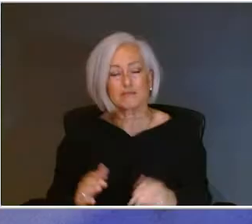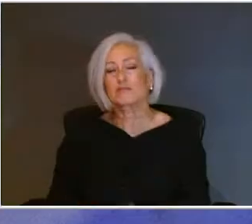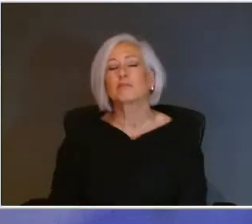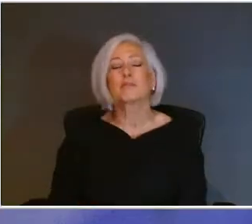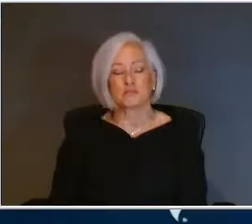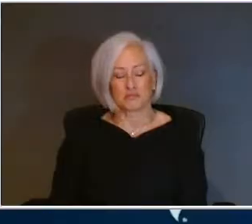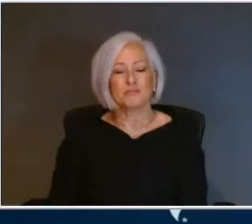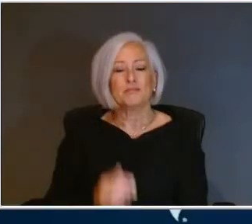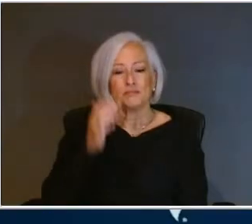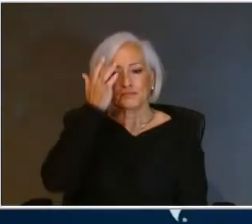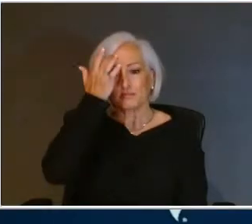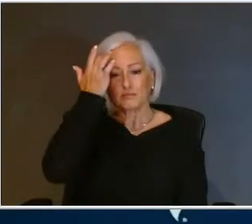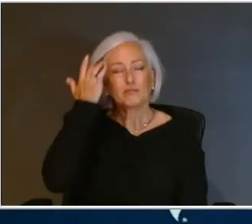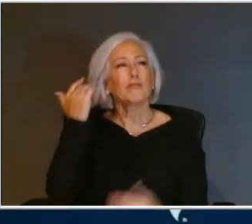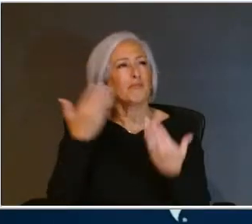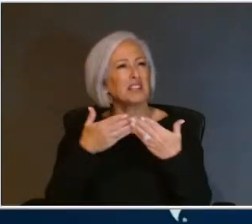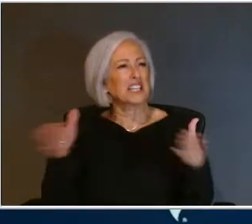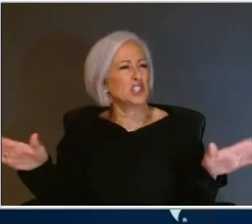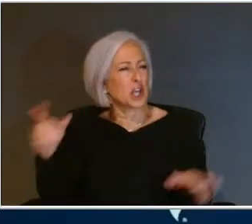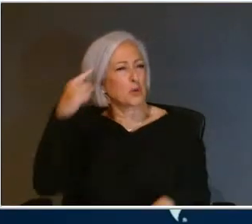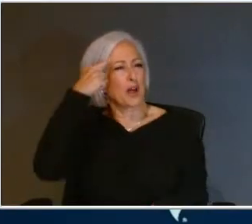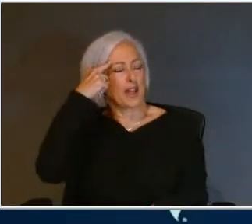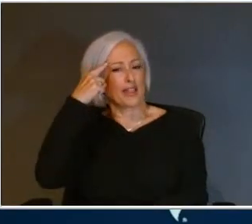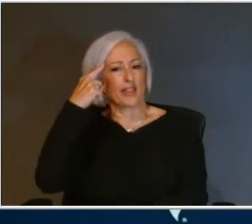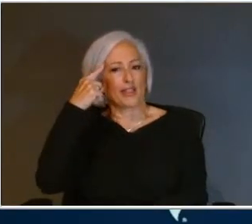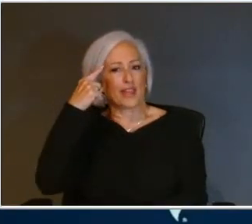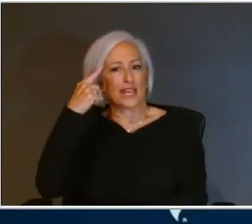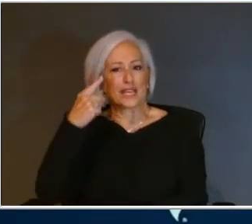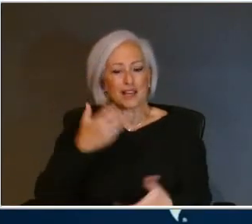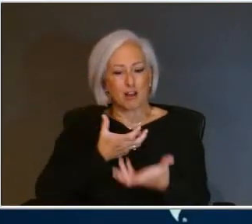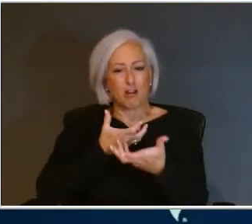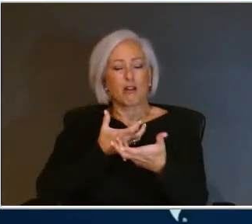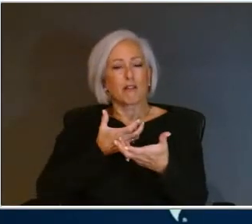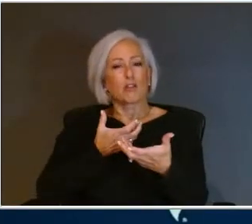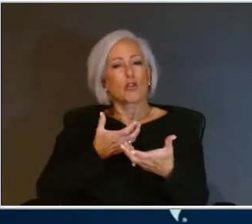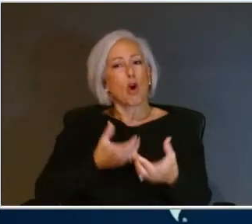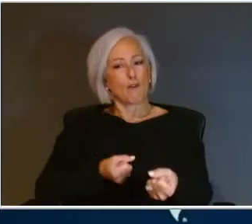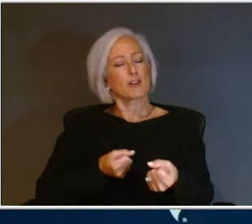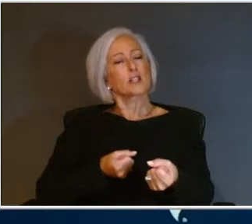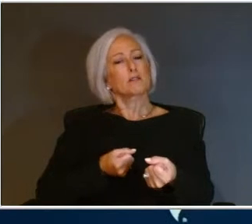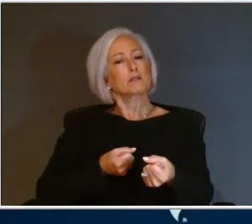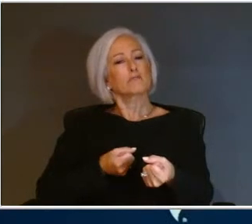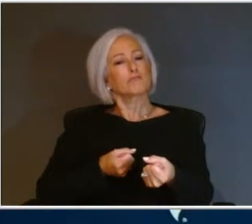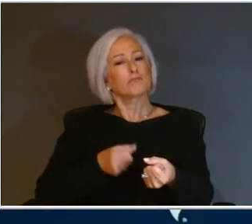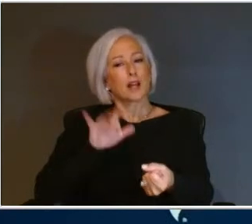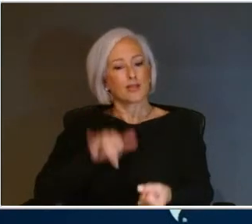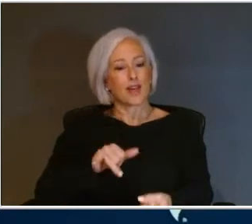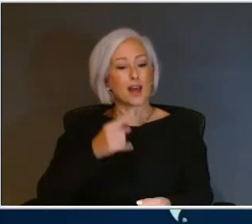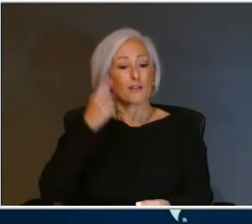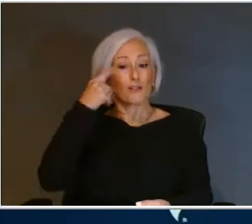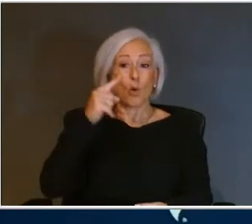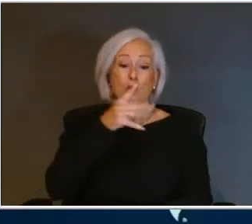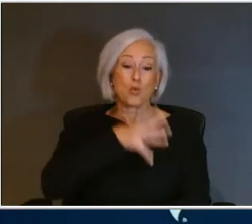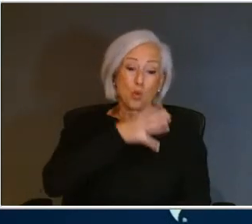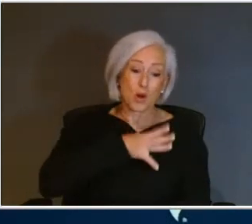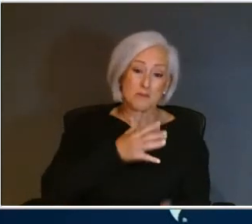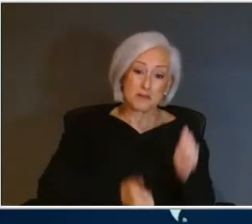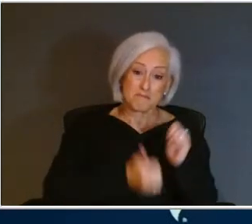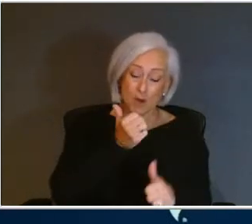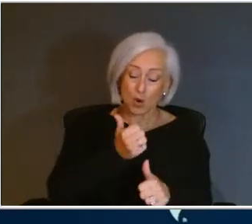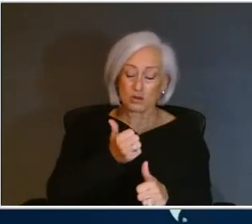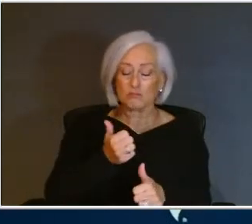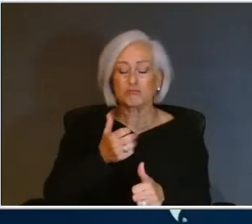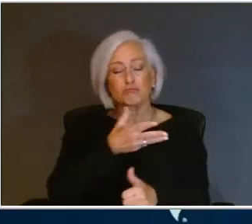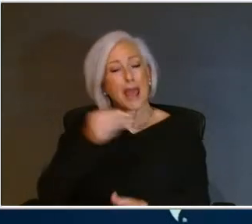say overall, one of the main issues that I address is confidence in athletes, and that exists on the male and female side, but how it looks is a little bit different.